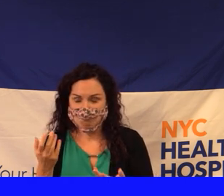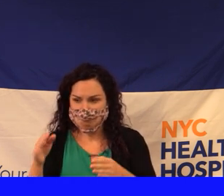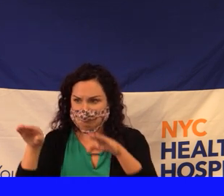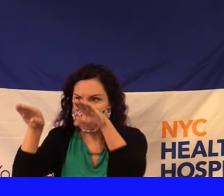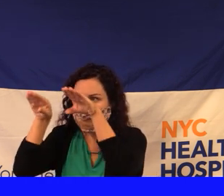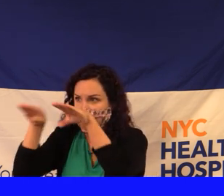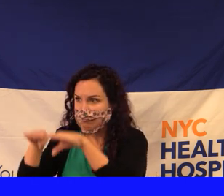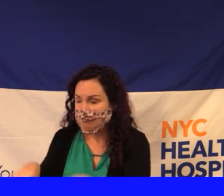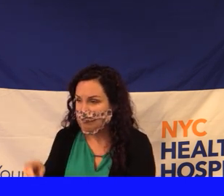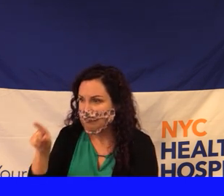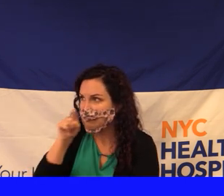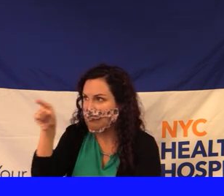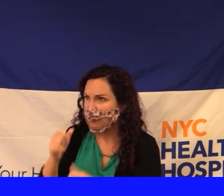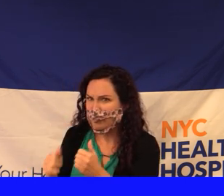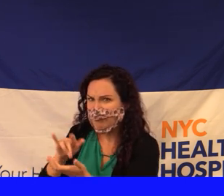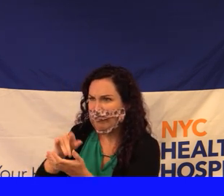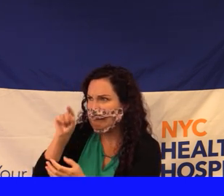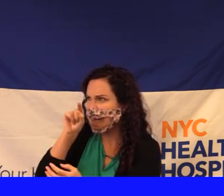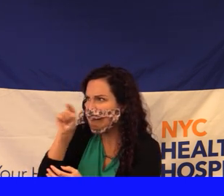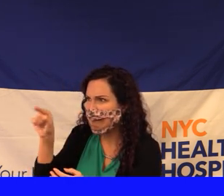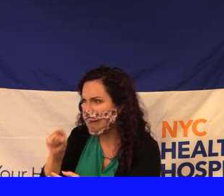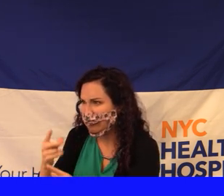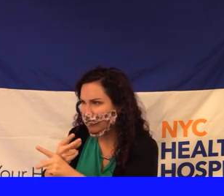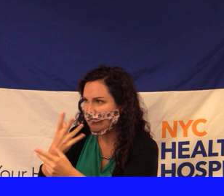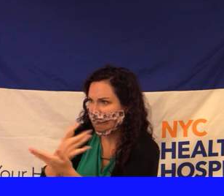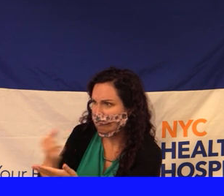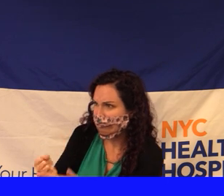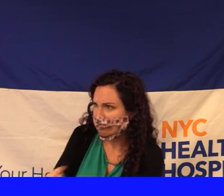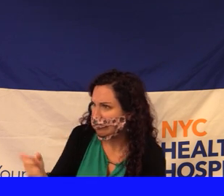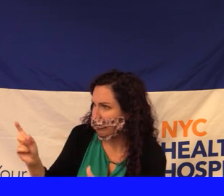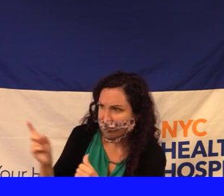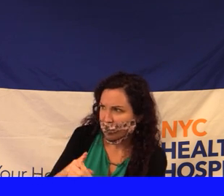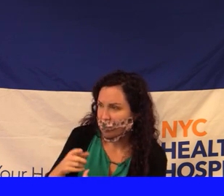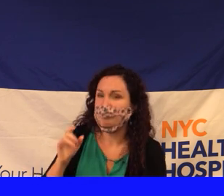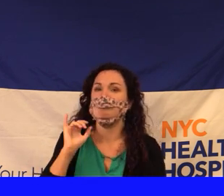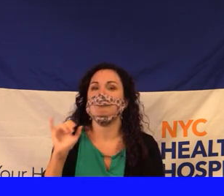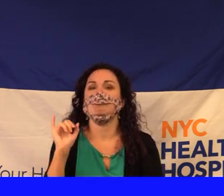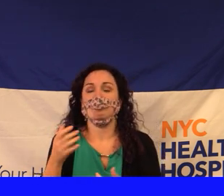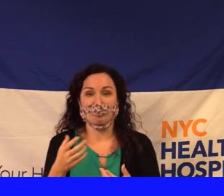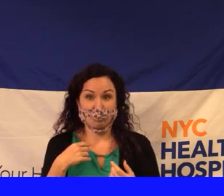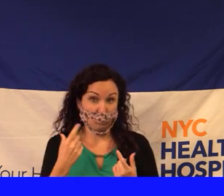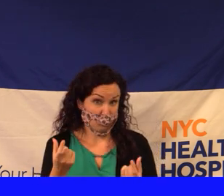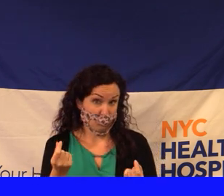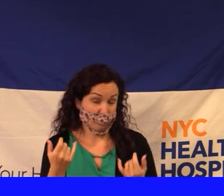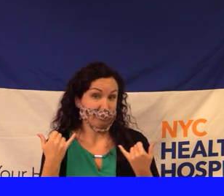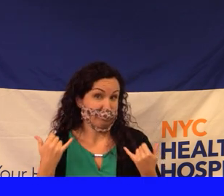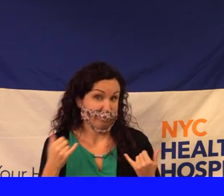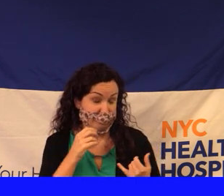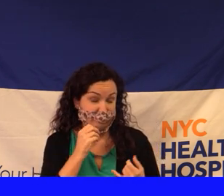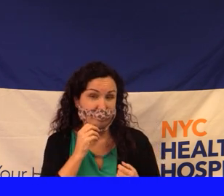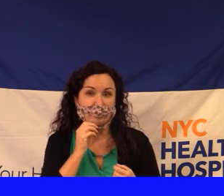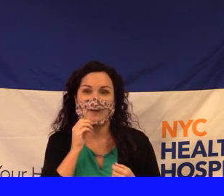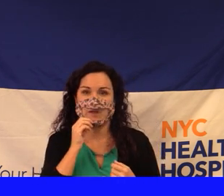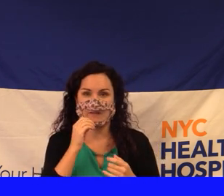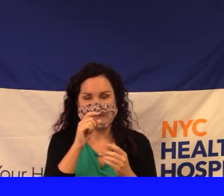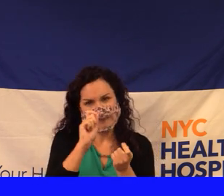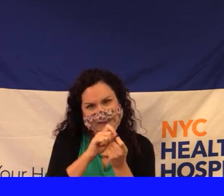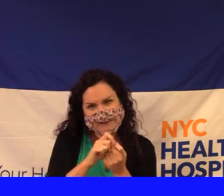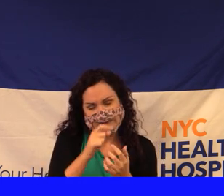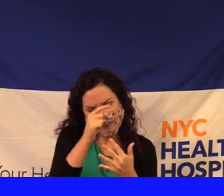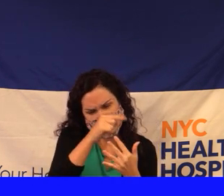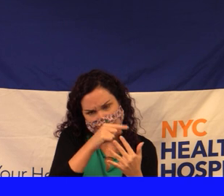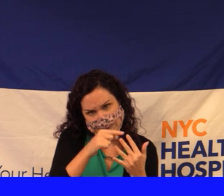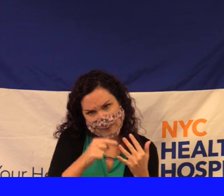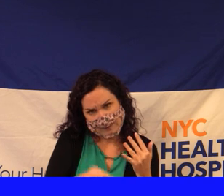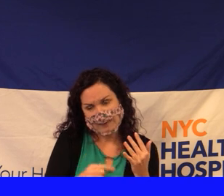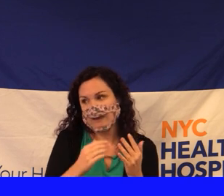shelves and how it moves freely through our hospitals. So what you're going to see today is a detailed list of items on problem